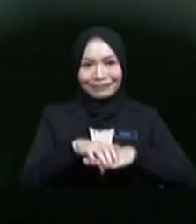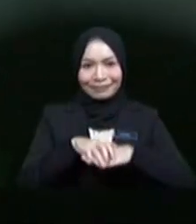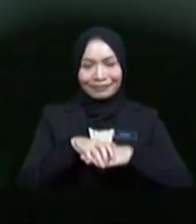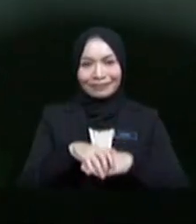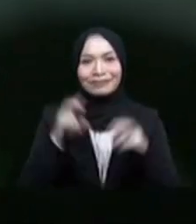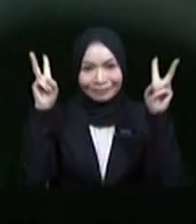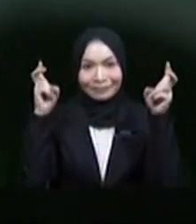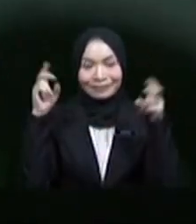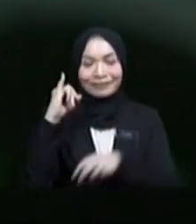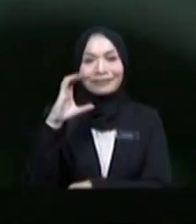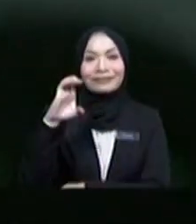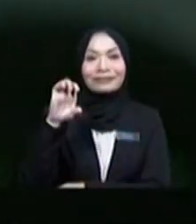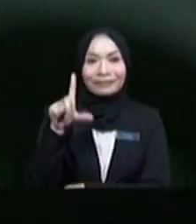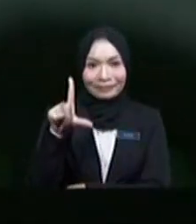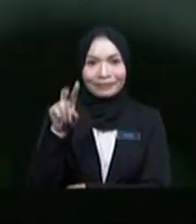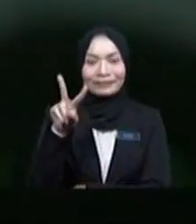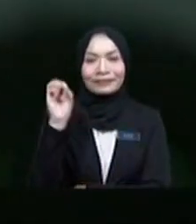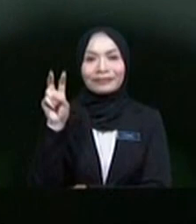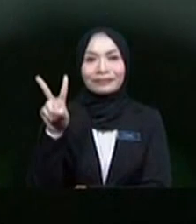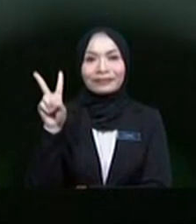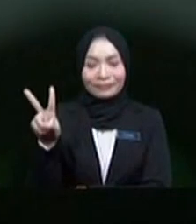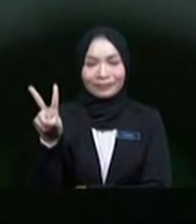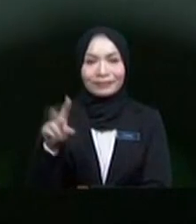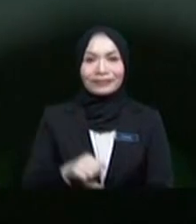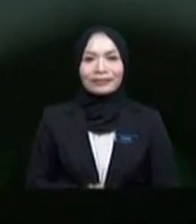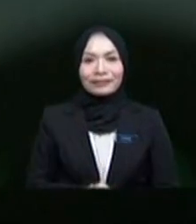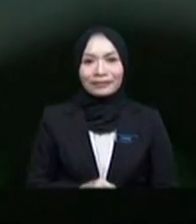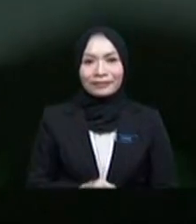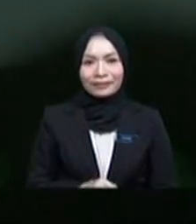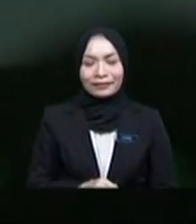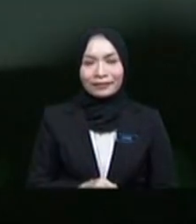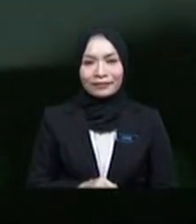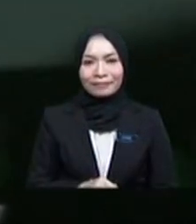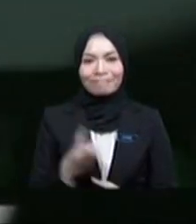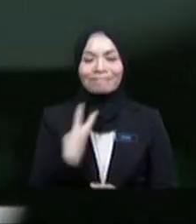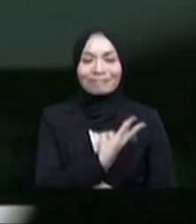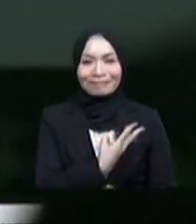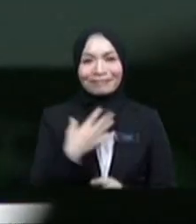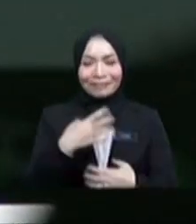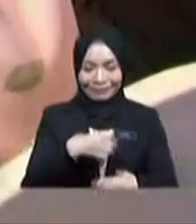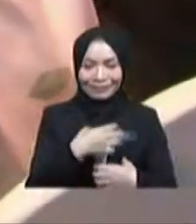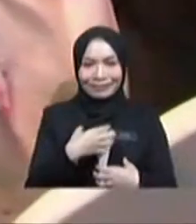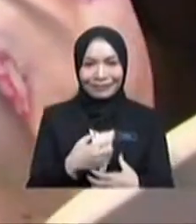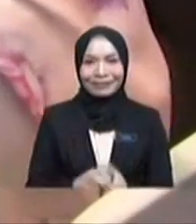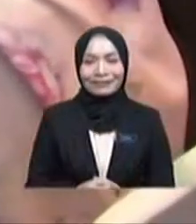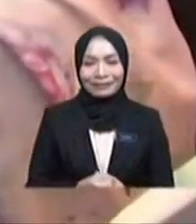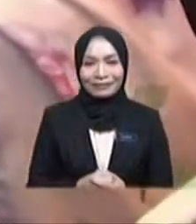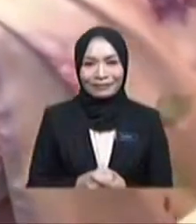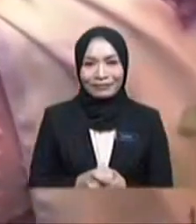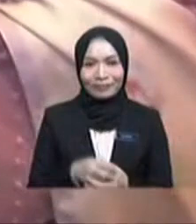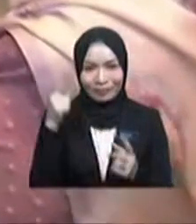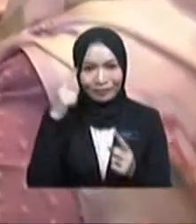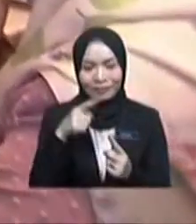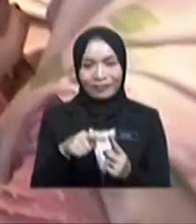ICEL 2022, Ministry of Education Malaysia, we are grateful toward you in favor of all